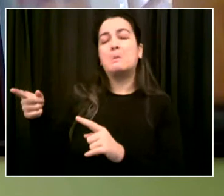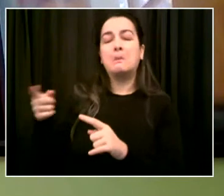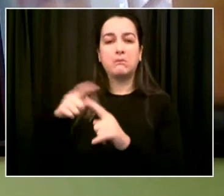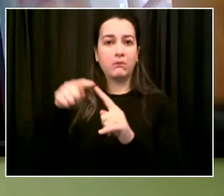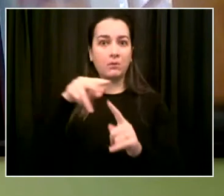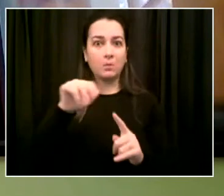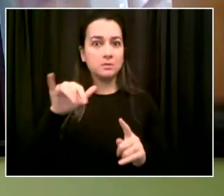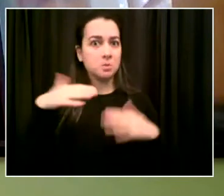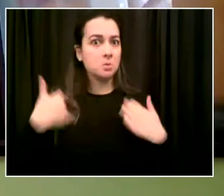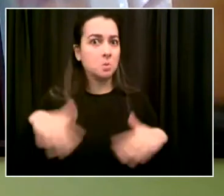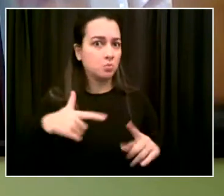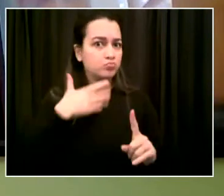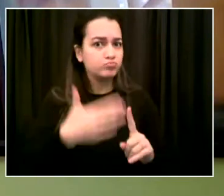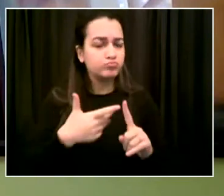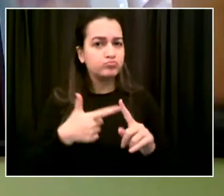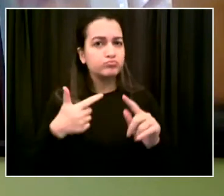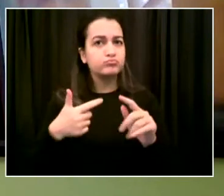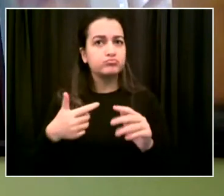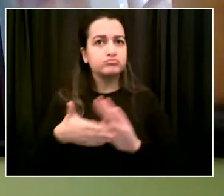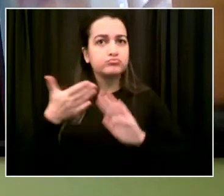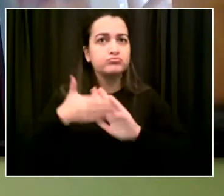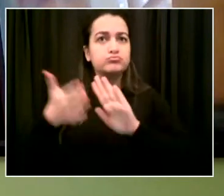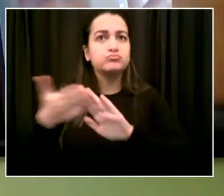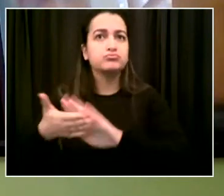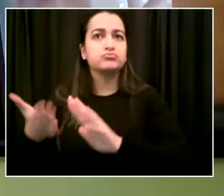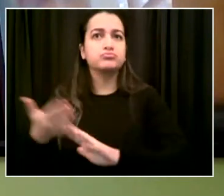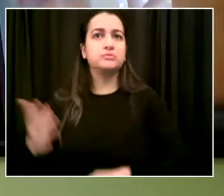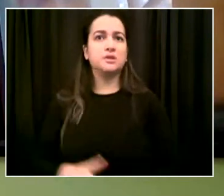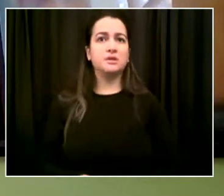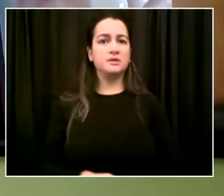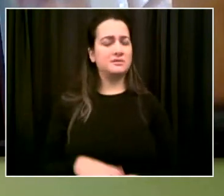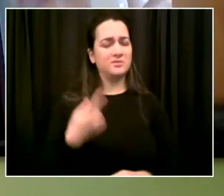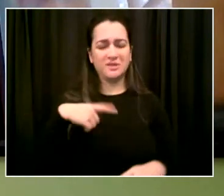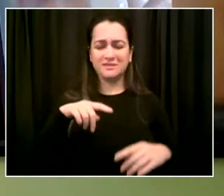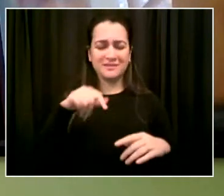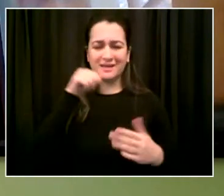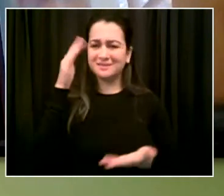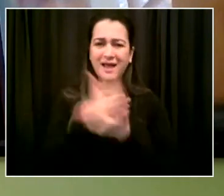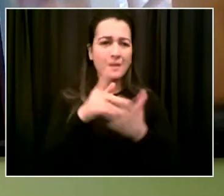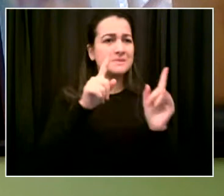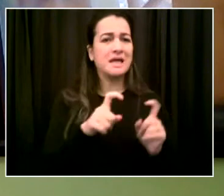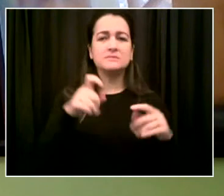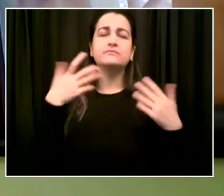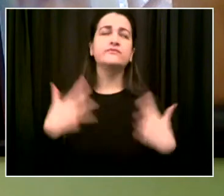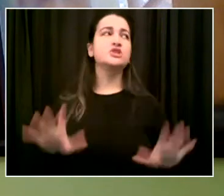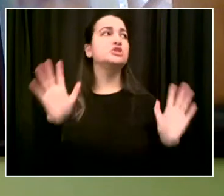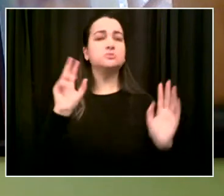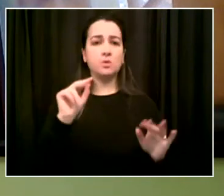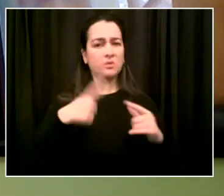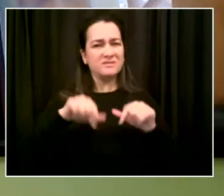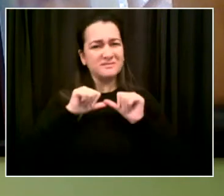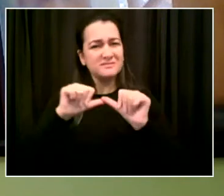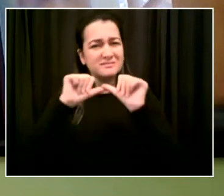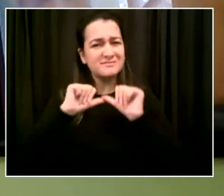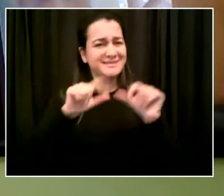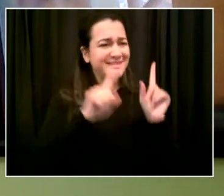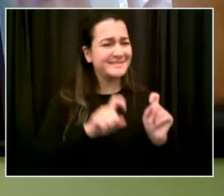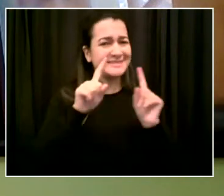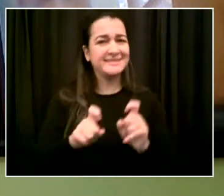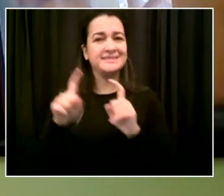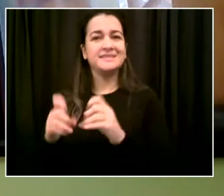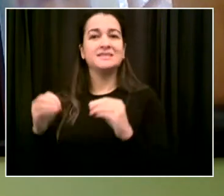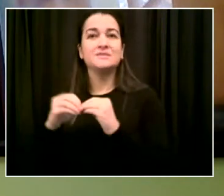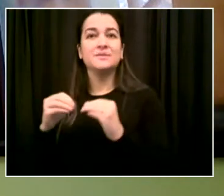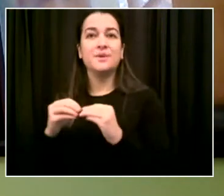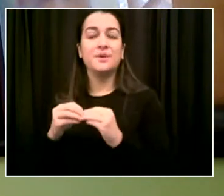the PCR capacity. So I do feel like we are moving at in a very aggressive way to make sure both that we